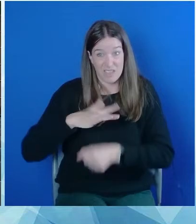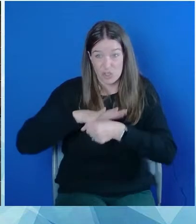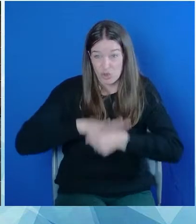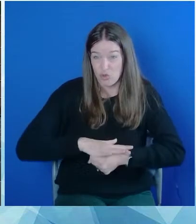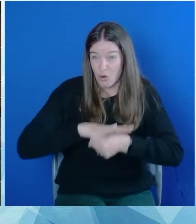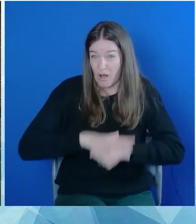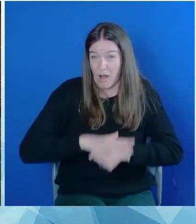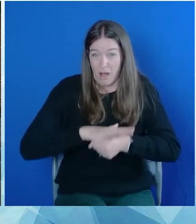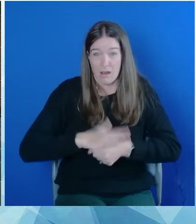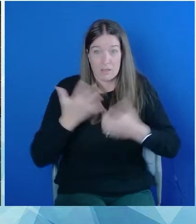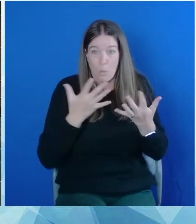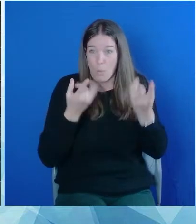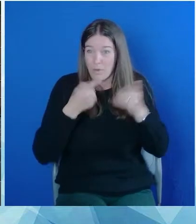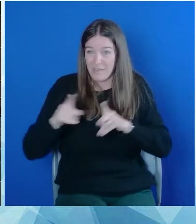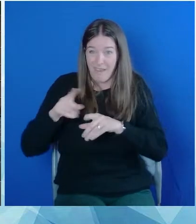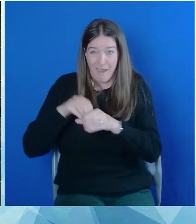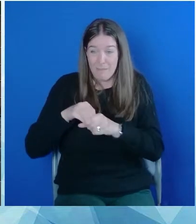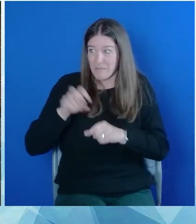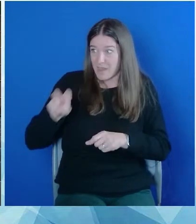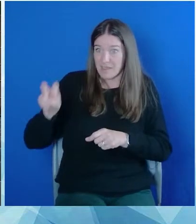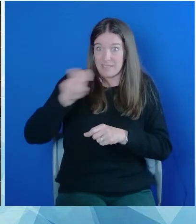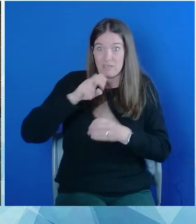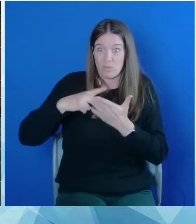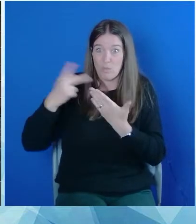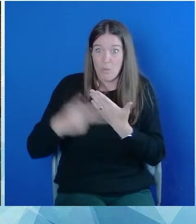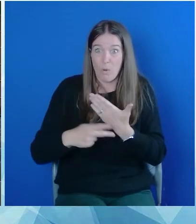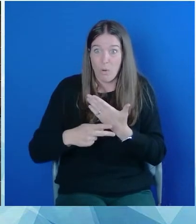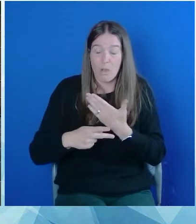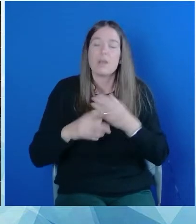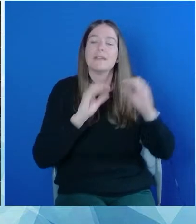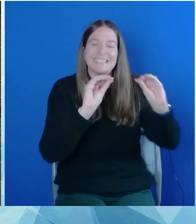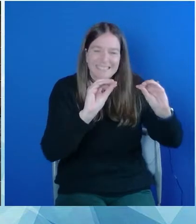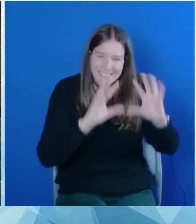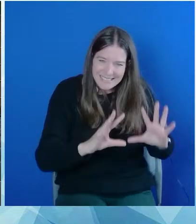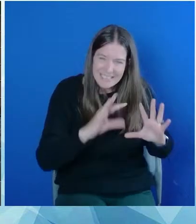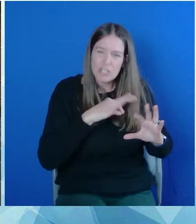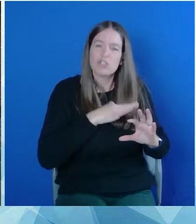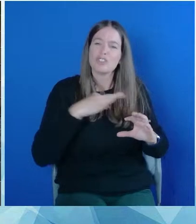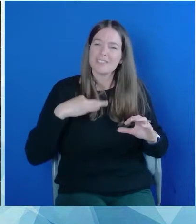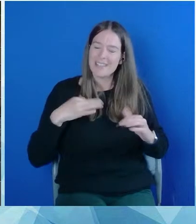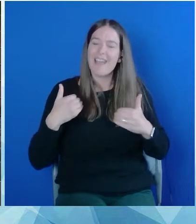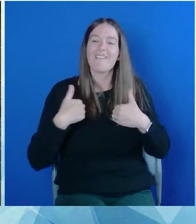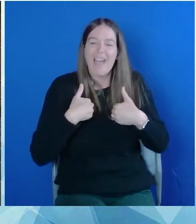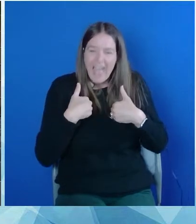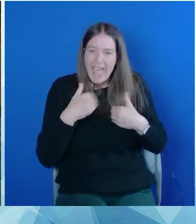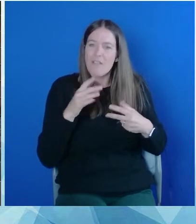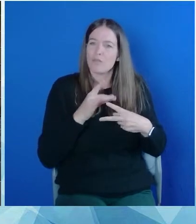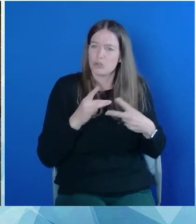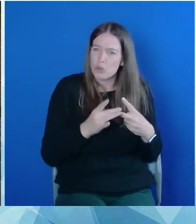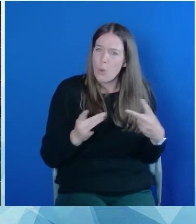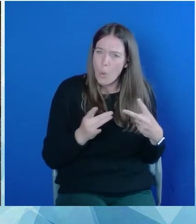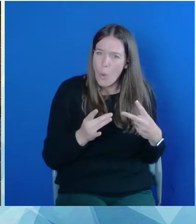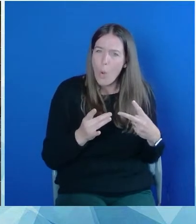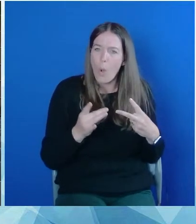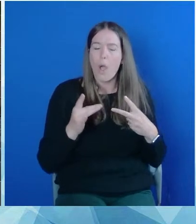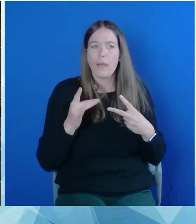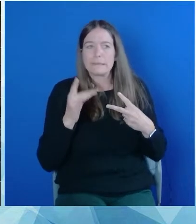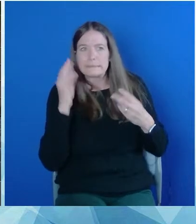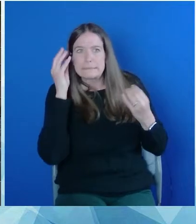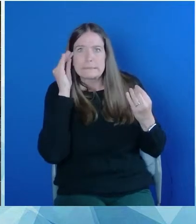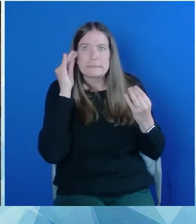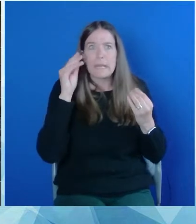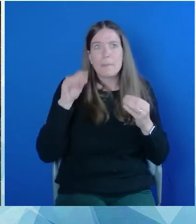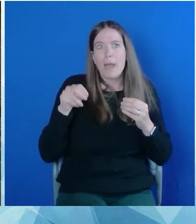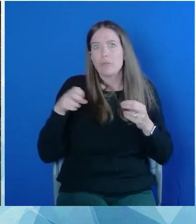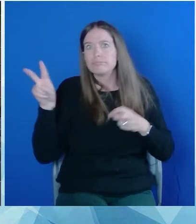The teachers and the staff do have other choices, and this administration complains they're having a hard time recruiting. This is exactly